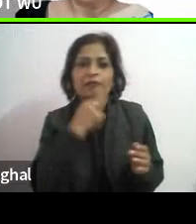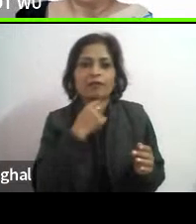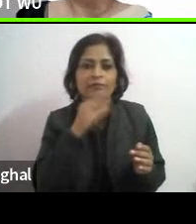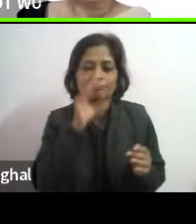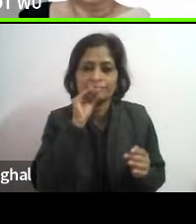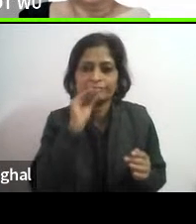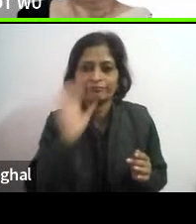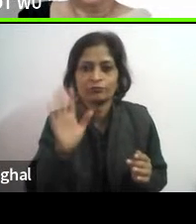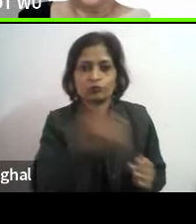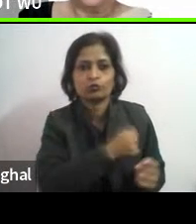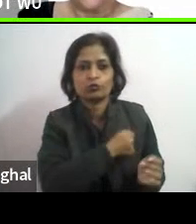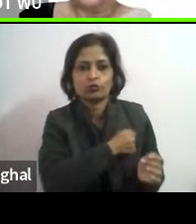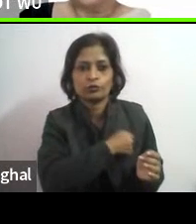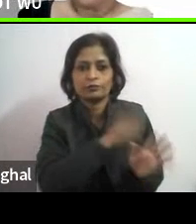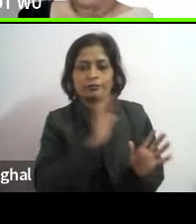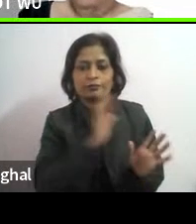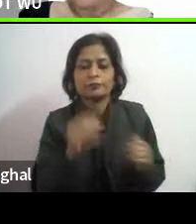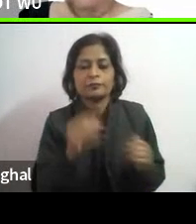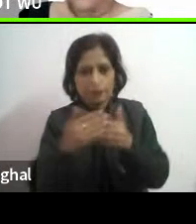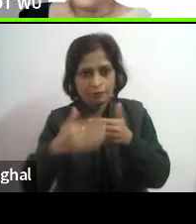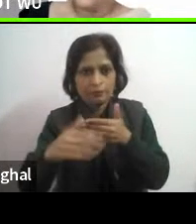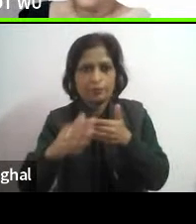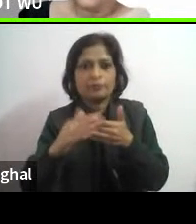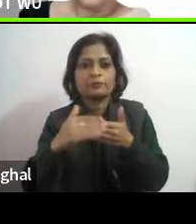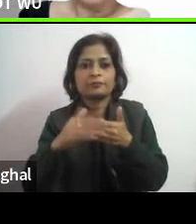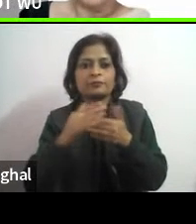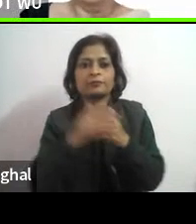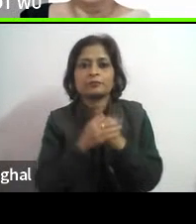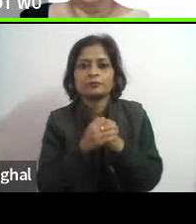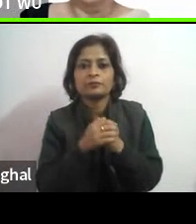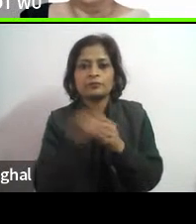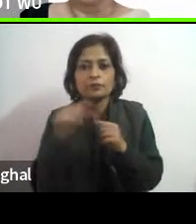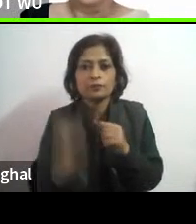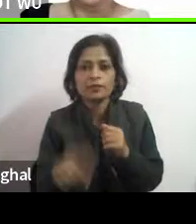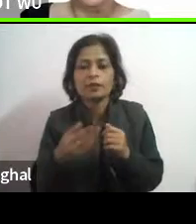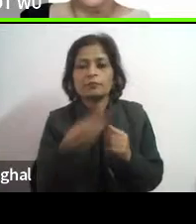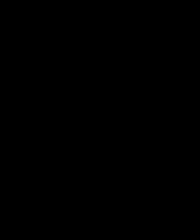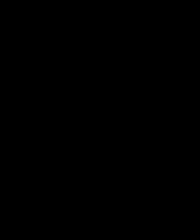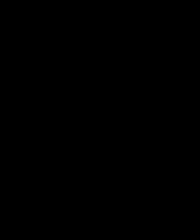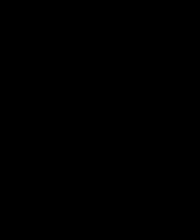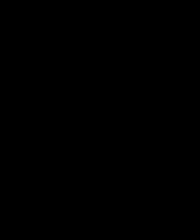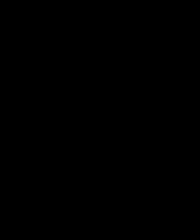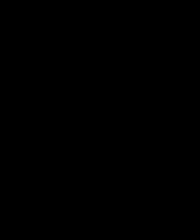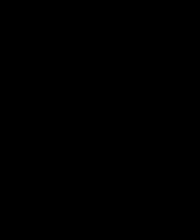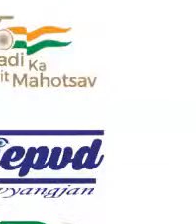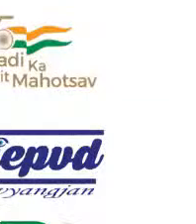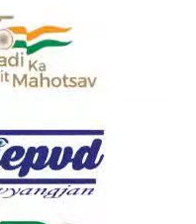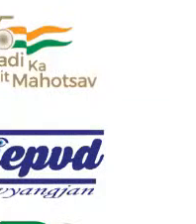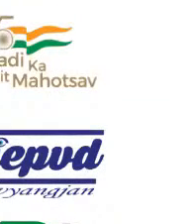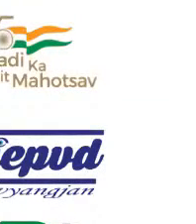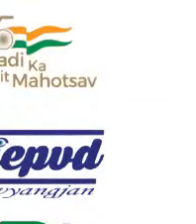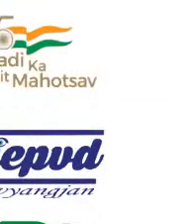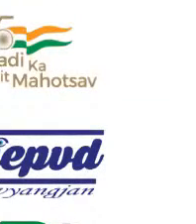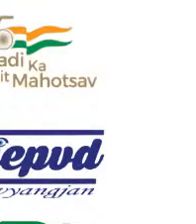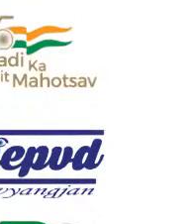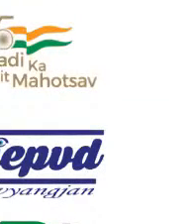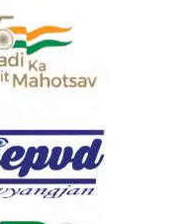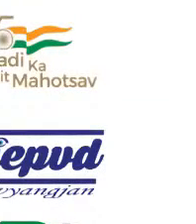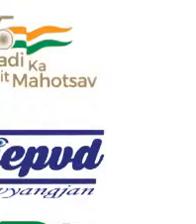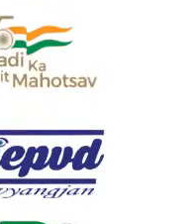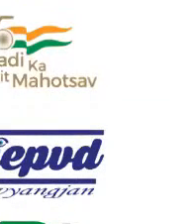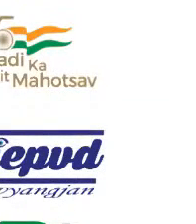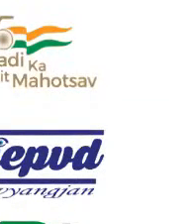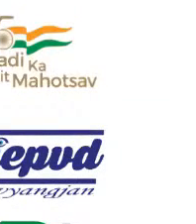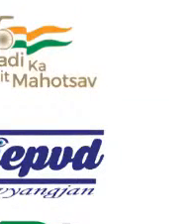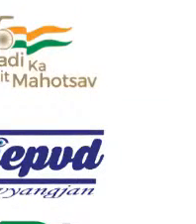Right. So moving on, I now request my colleague, Ms. Himali Gada, Assistant Professor and PhD